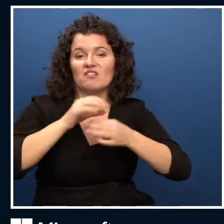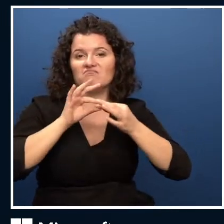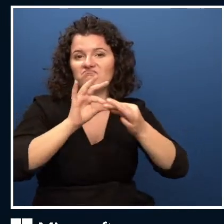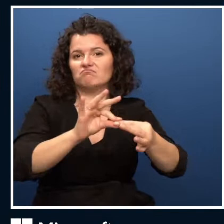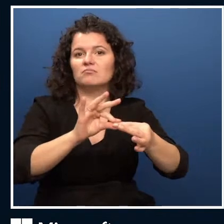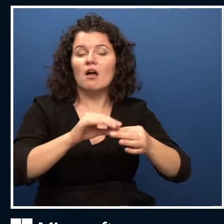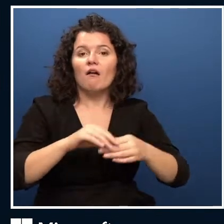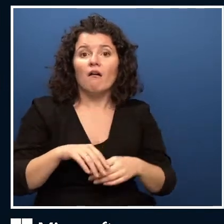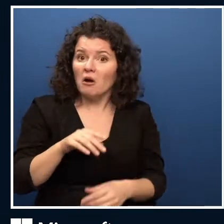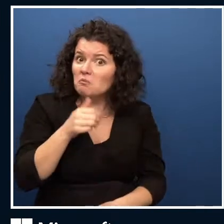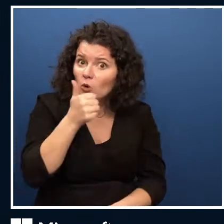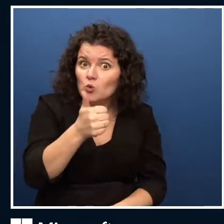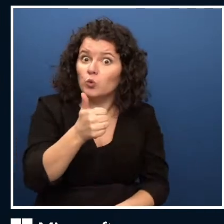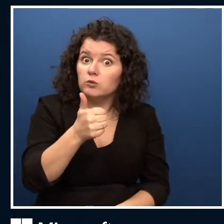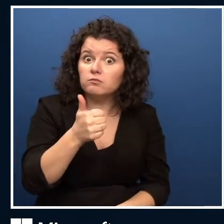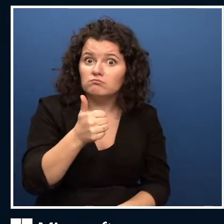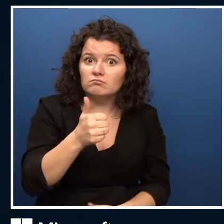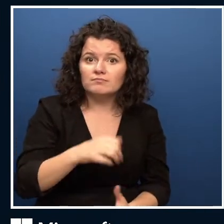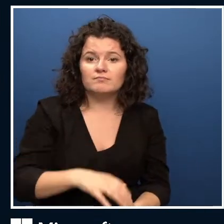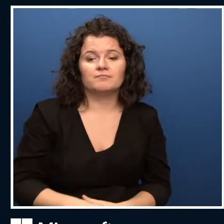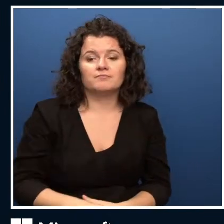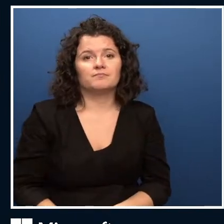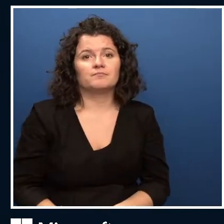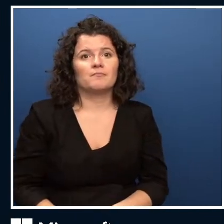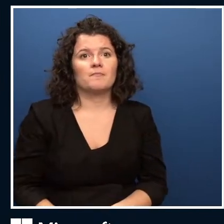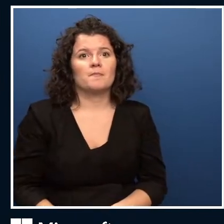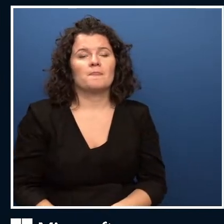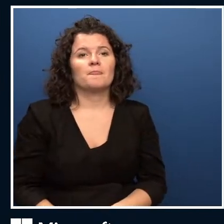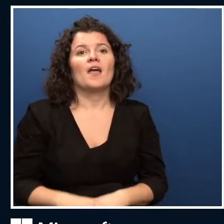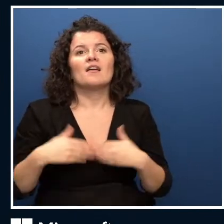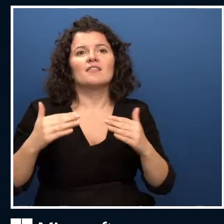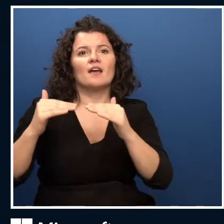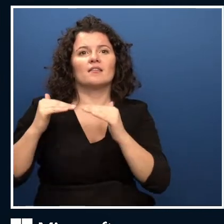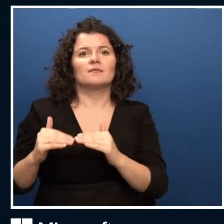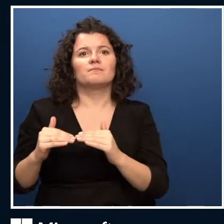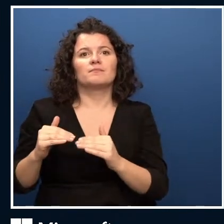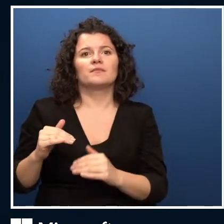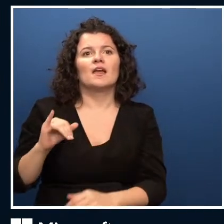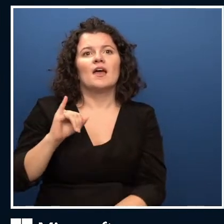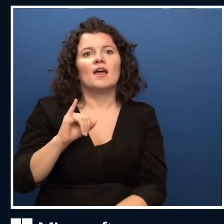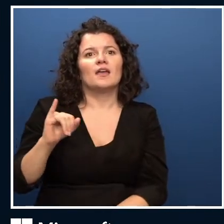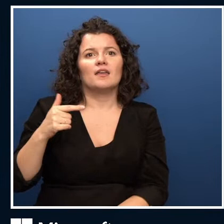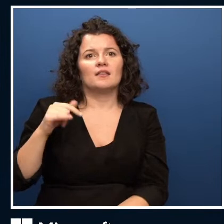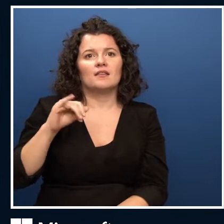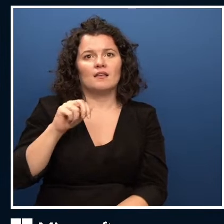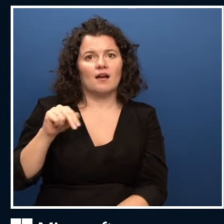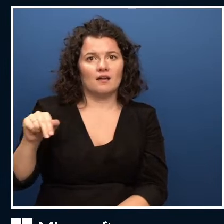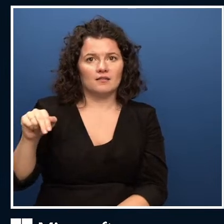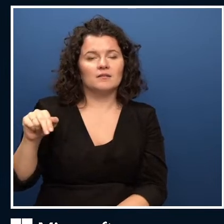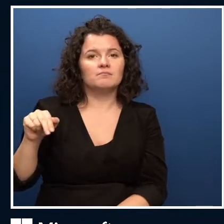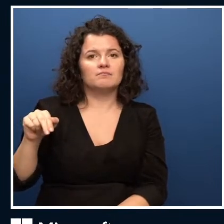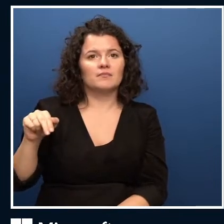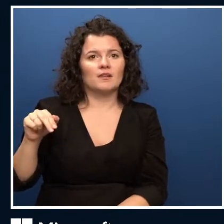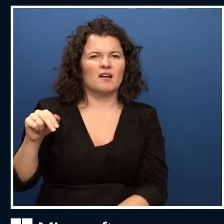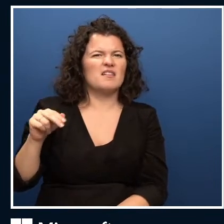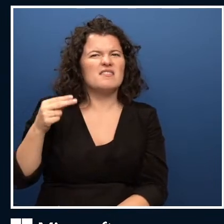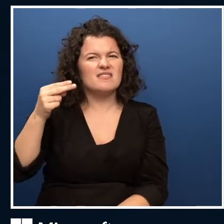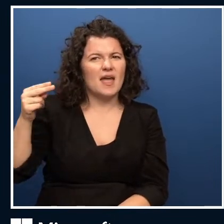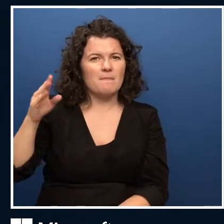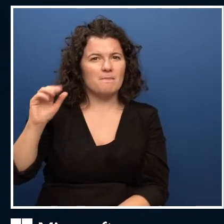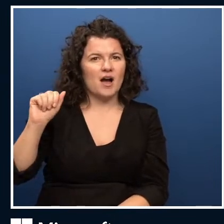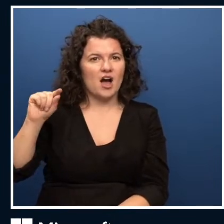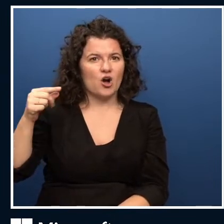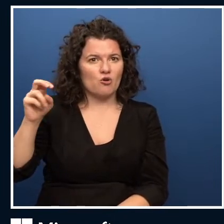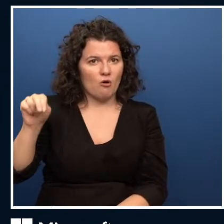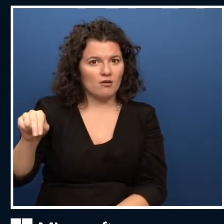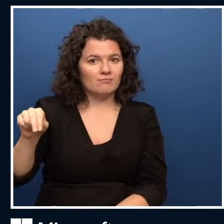was when an IITian lost his vision 8 years ago. So his name is Pramit Bhargav, and he has recently